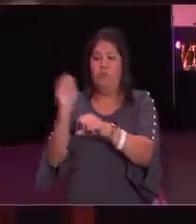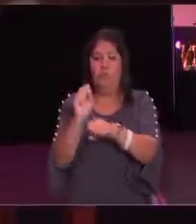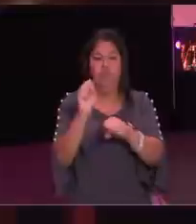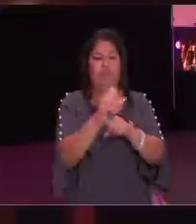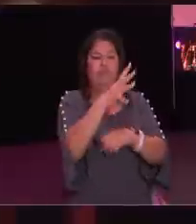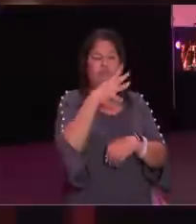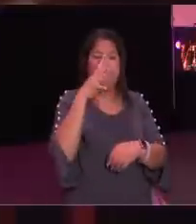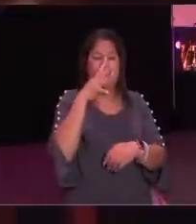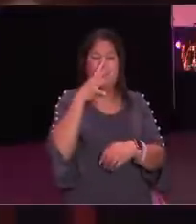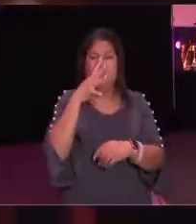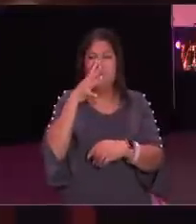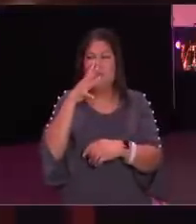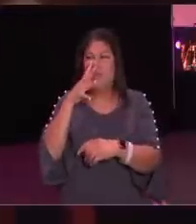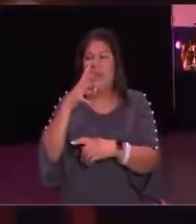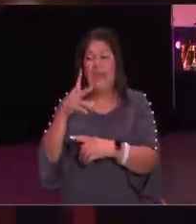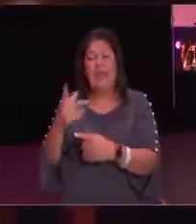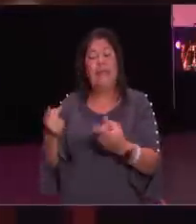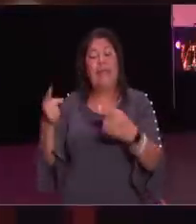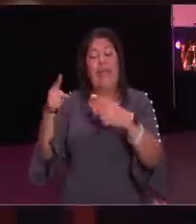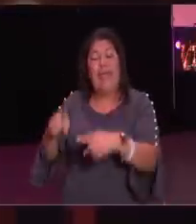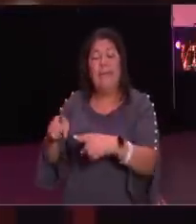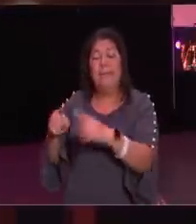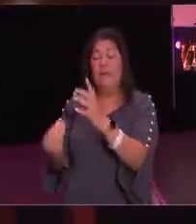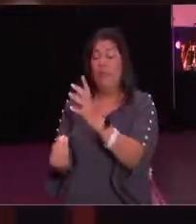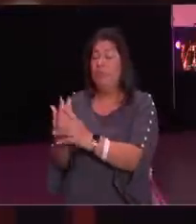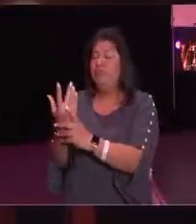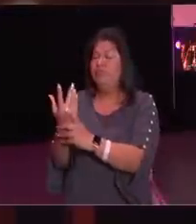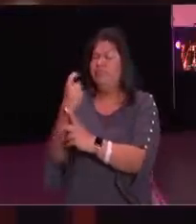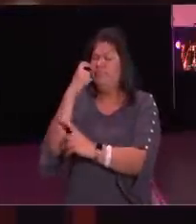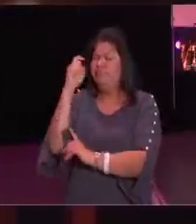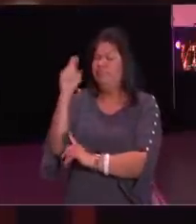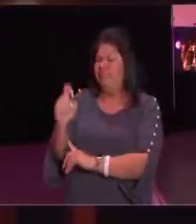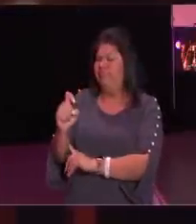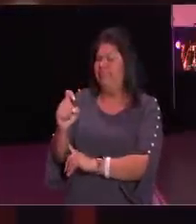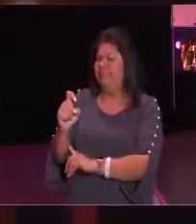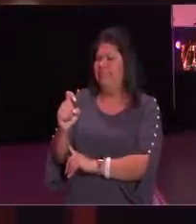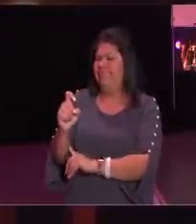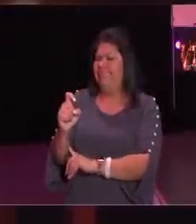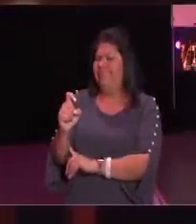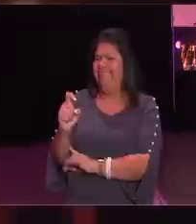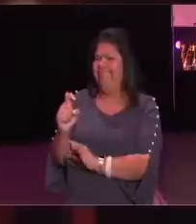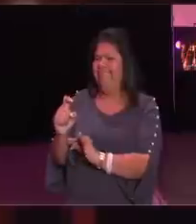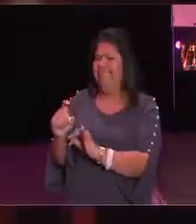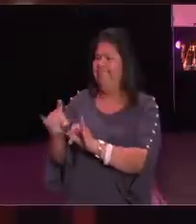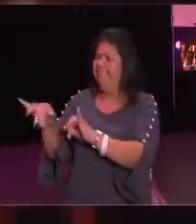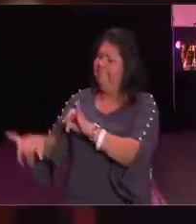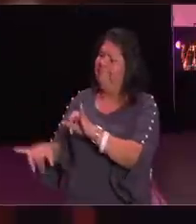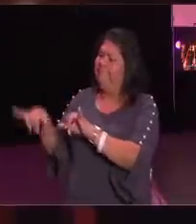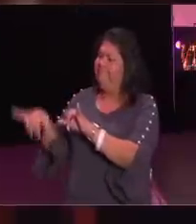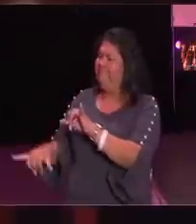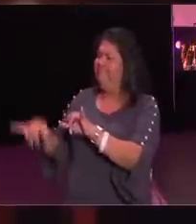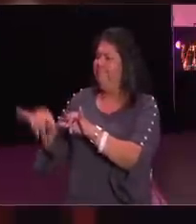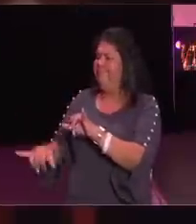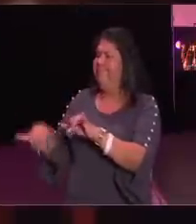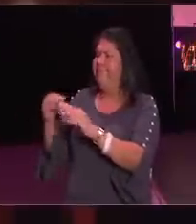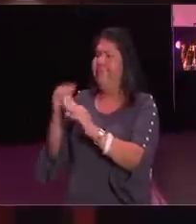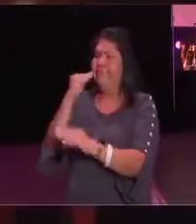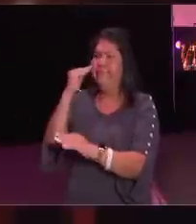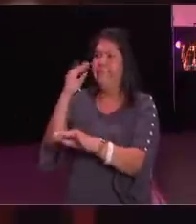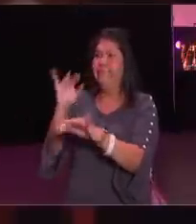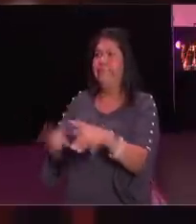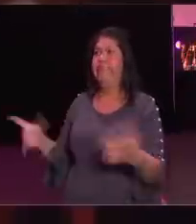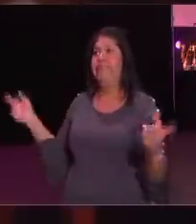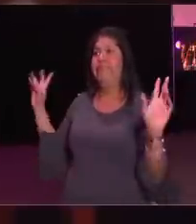is a moment when growth has taken place that you realize that you can no longer just sit in the house.